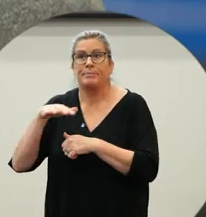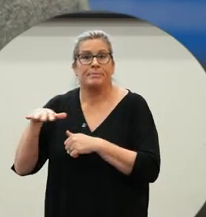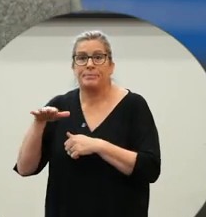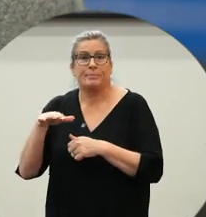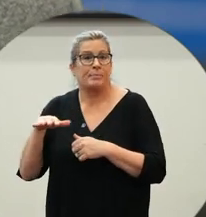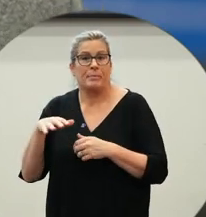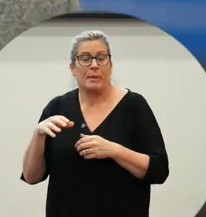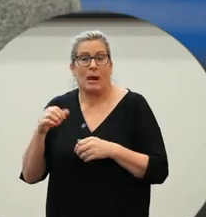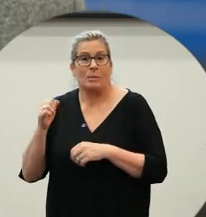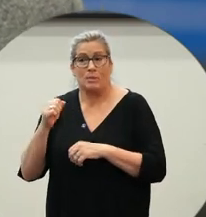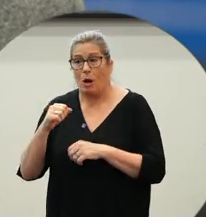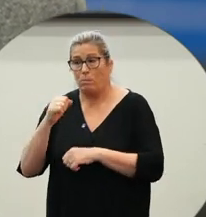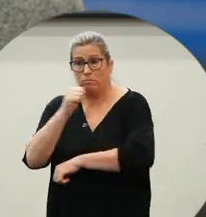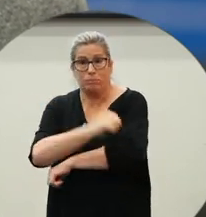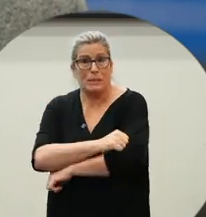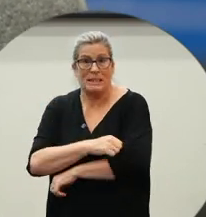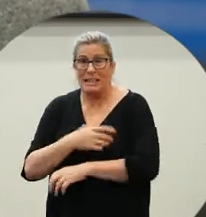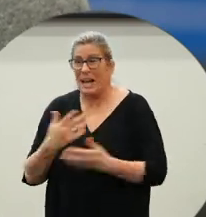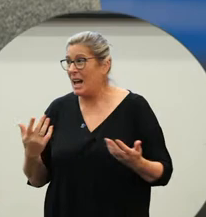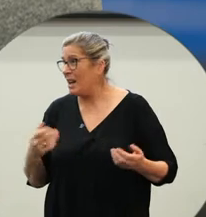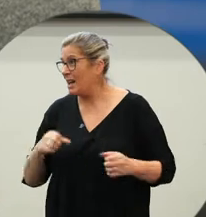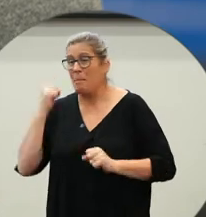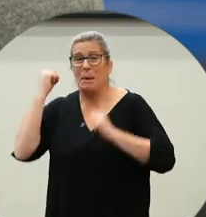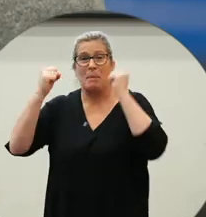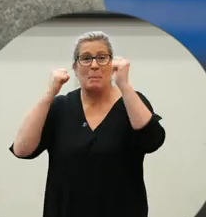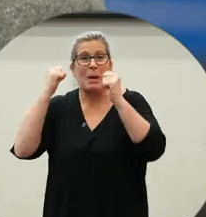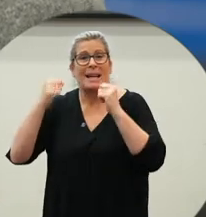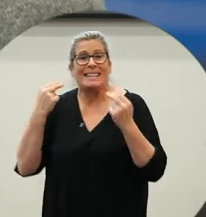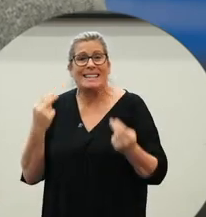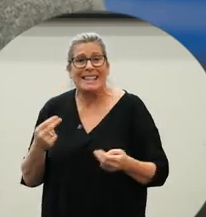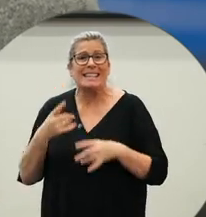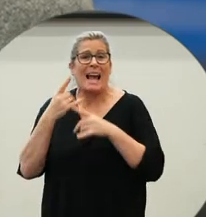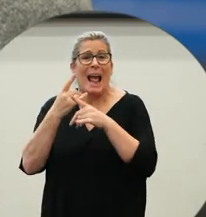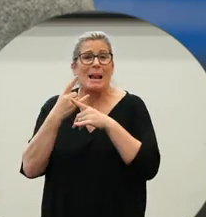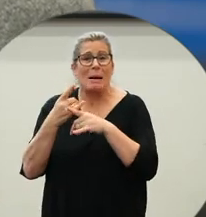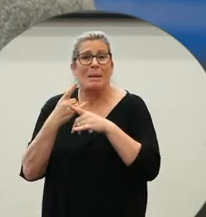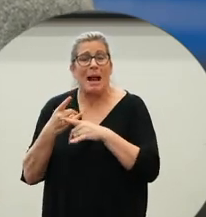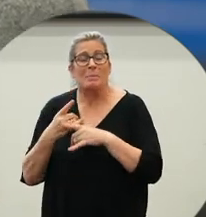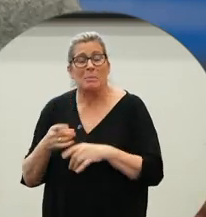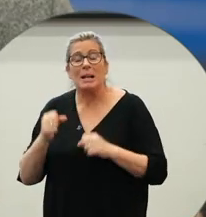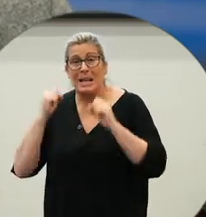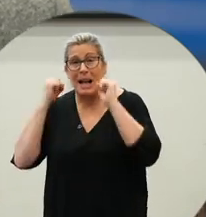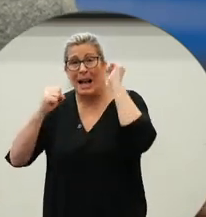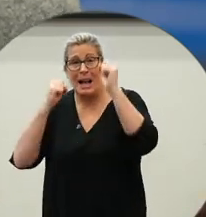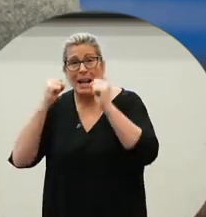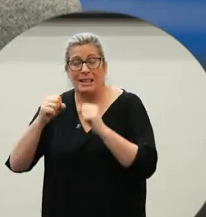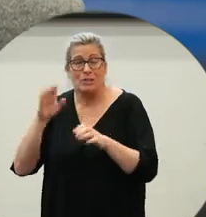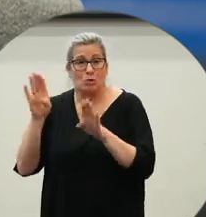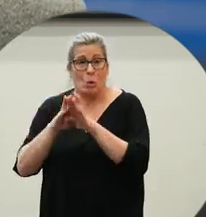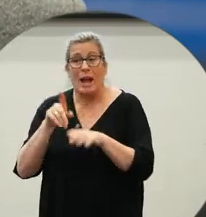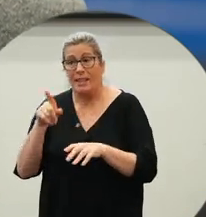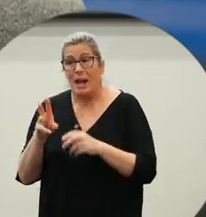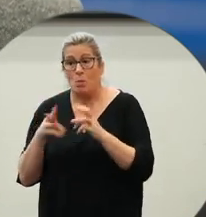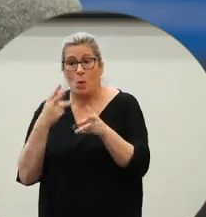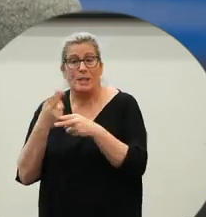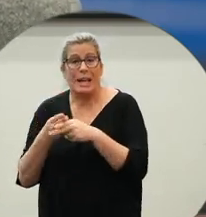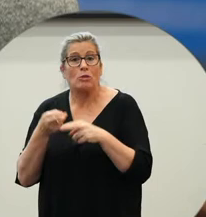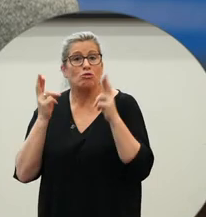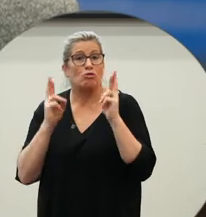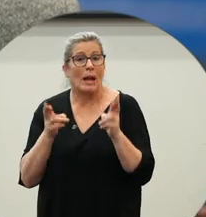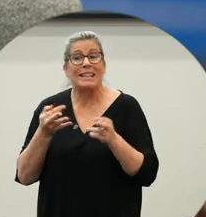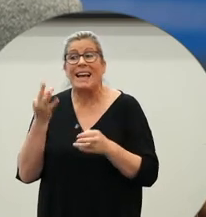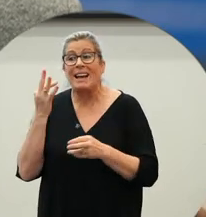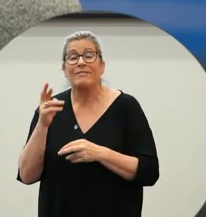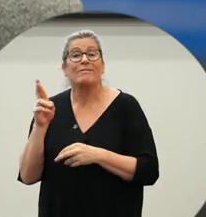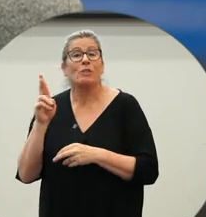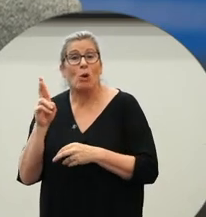Republican prisoner, was like banging on the cell door and saying, we need help. And they calculated correctly that if Rose